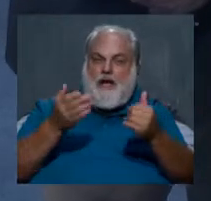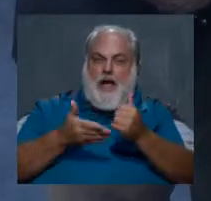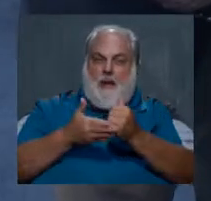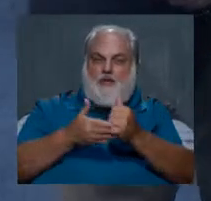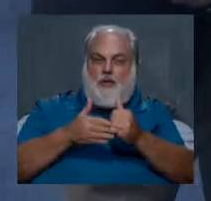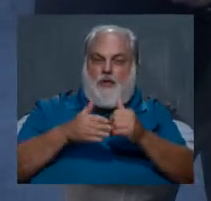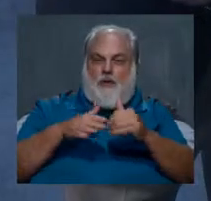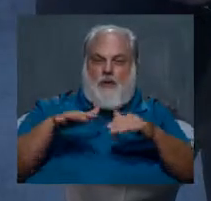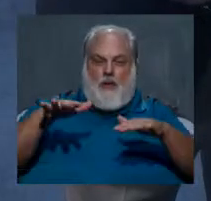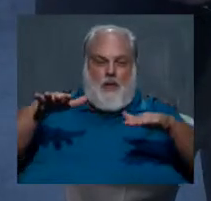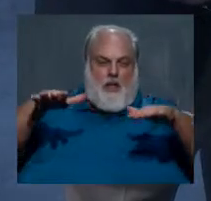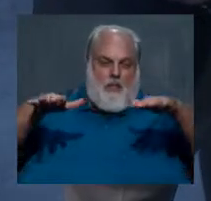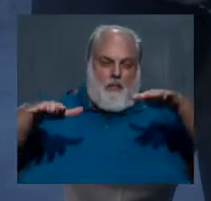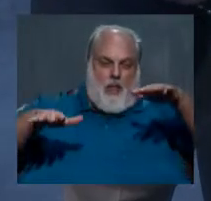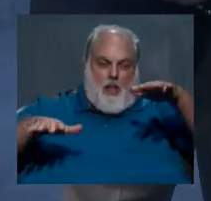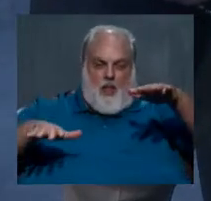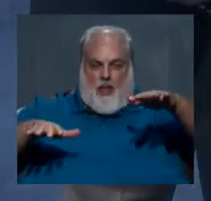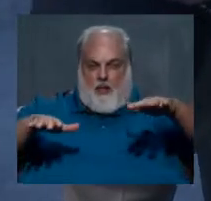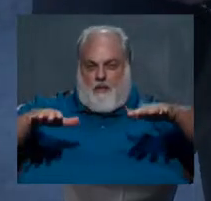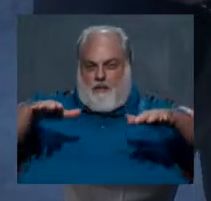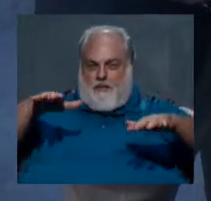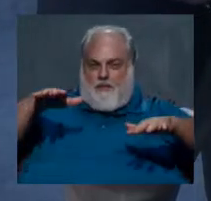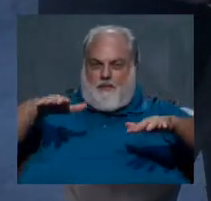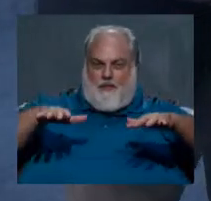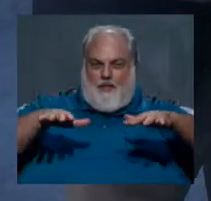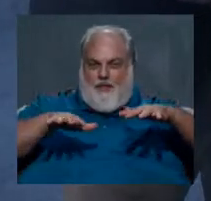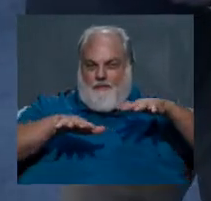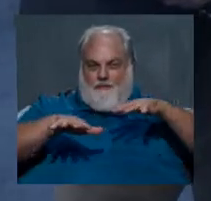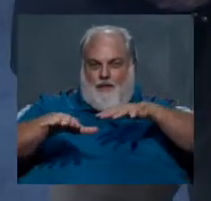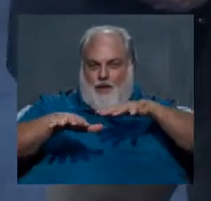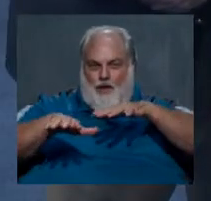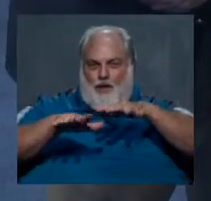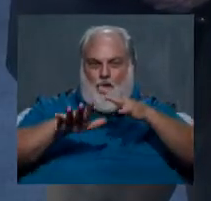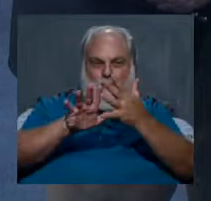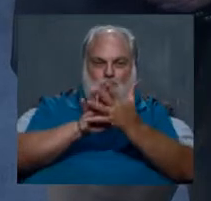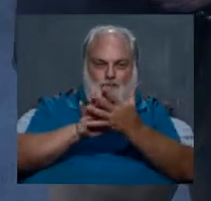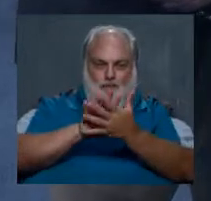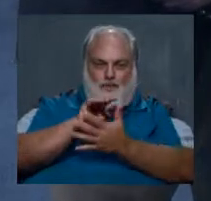Peters here, he could probably give us a dissertation on it. I think that